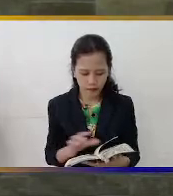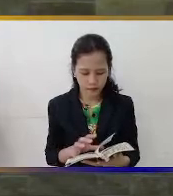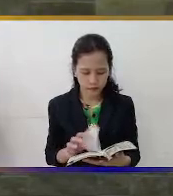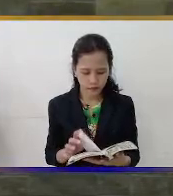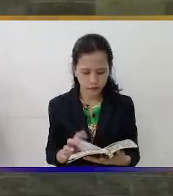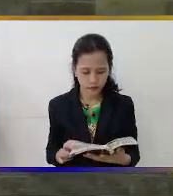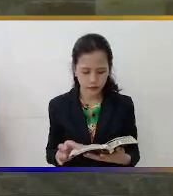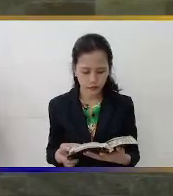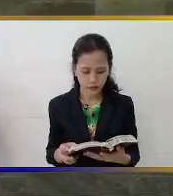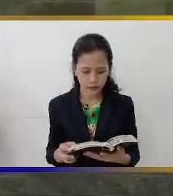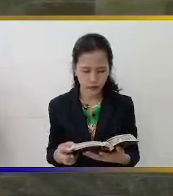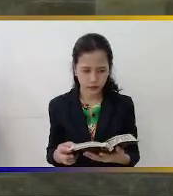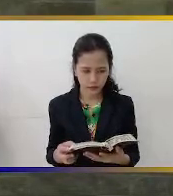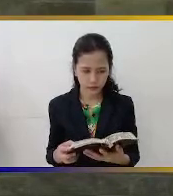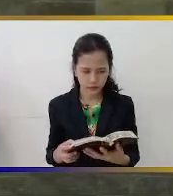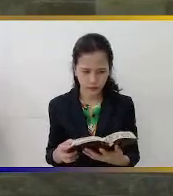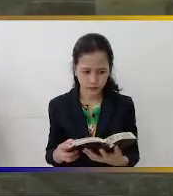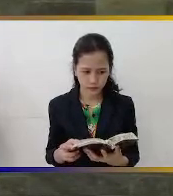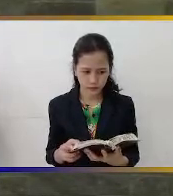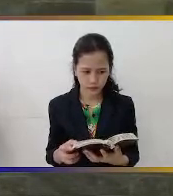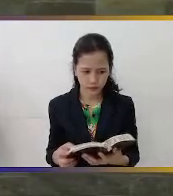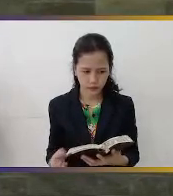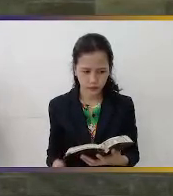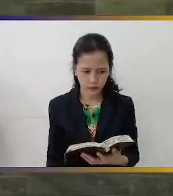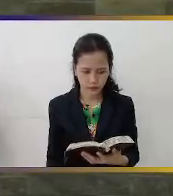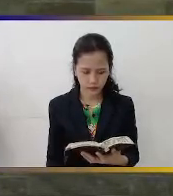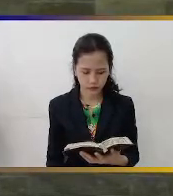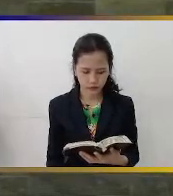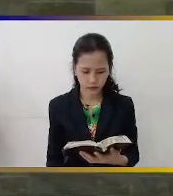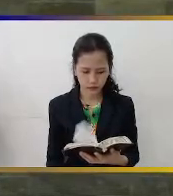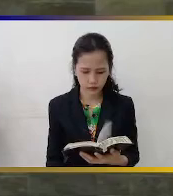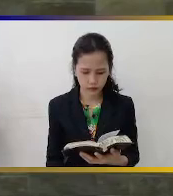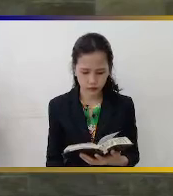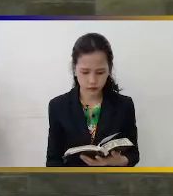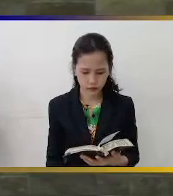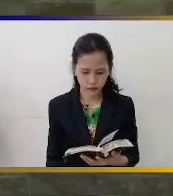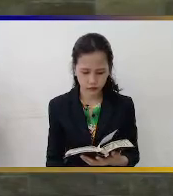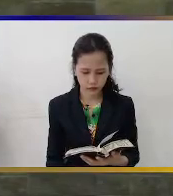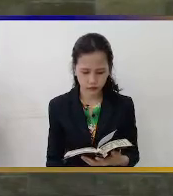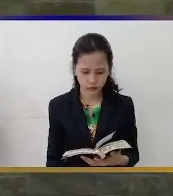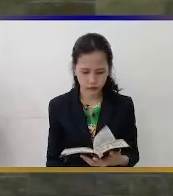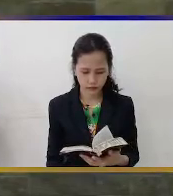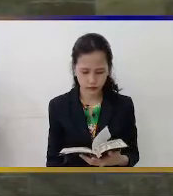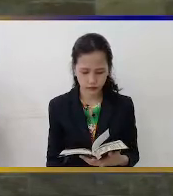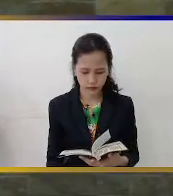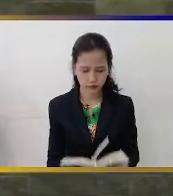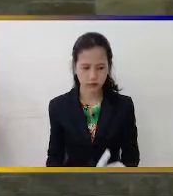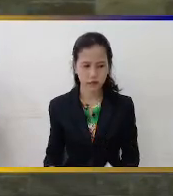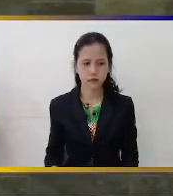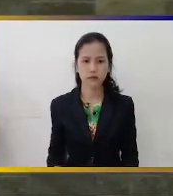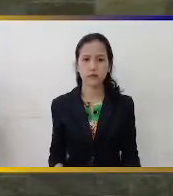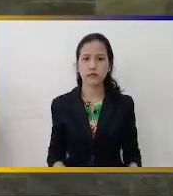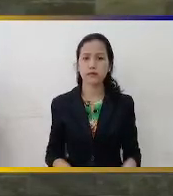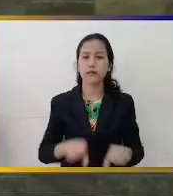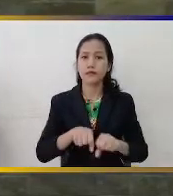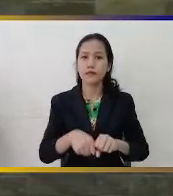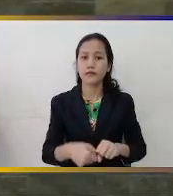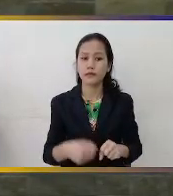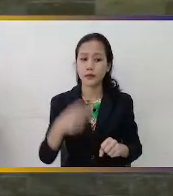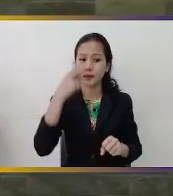goings forth have been from of old, from everlasting. So makikita nyo po dyan,